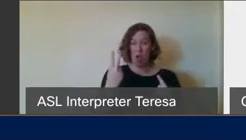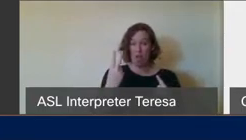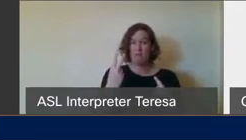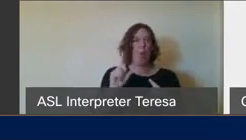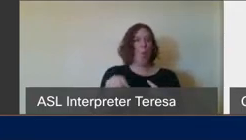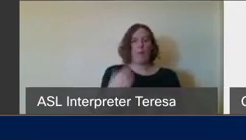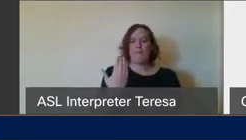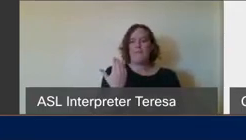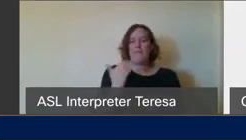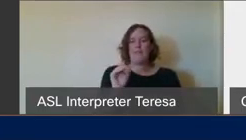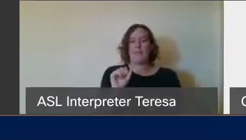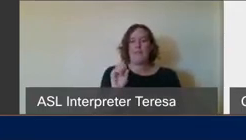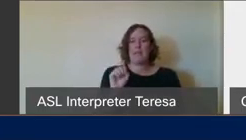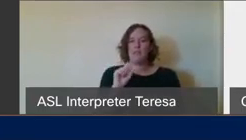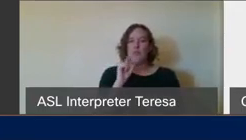DC.